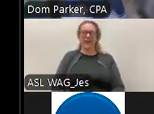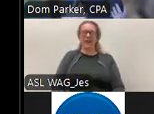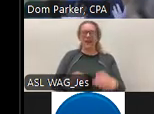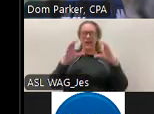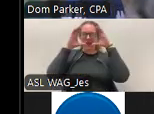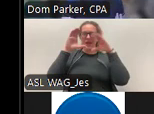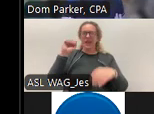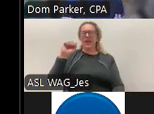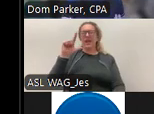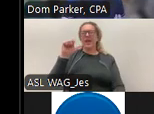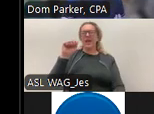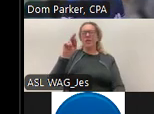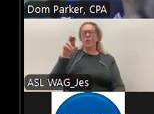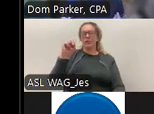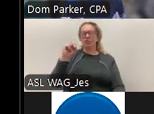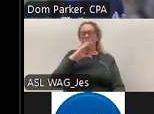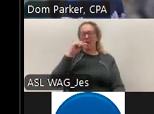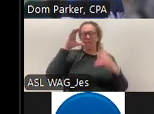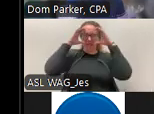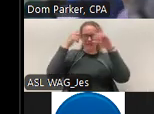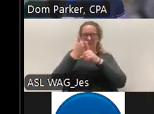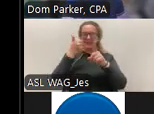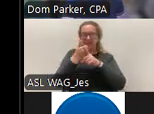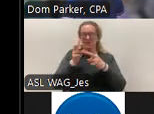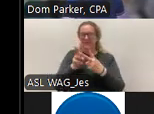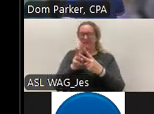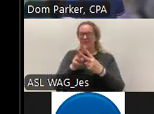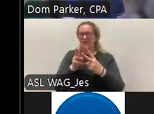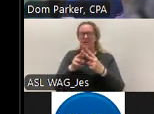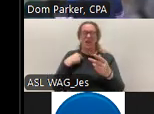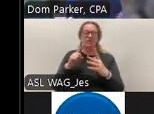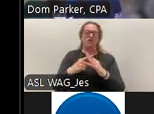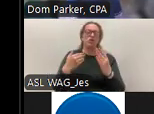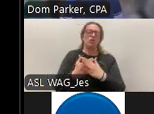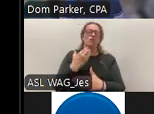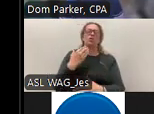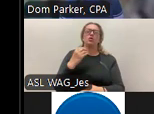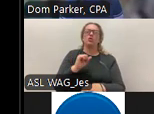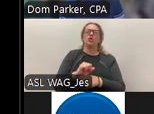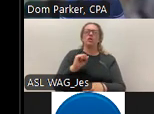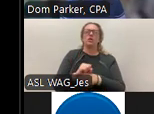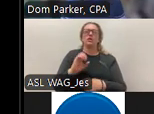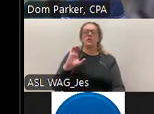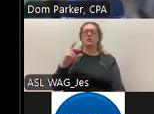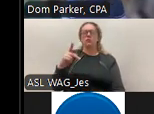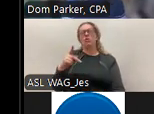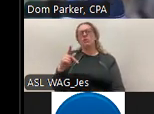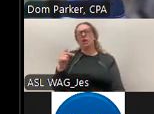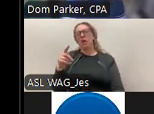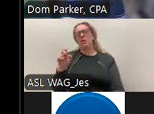and the headset itself. I recently started a new job at Cerebral Palsy Alliance as the e-learning